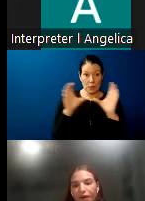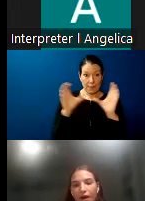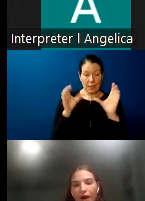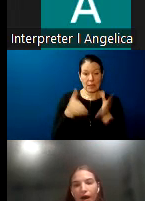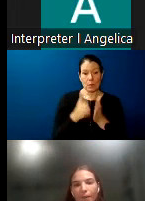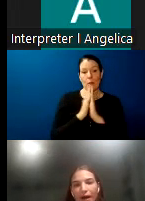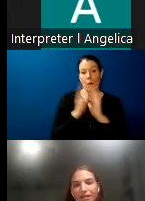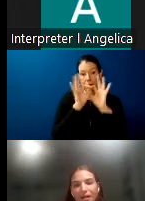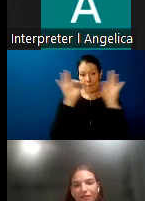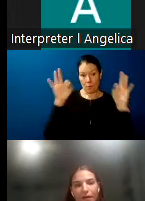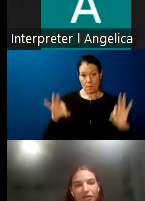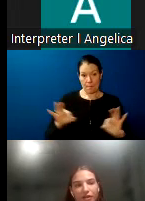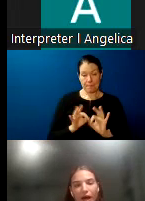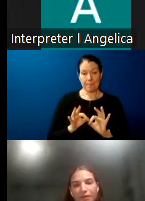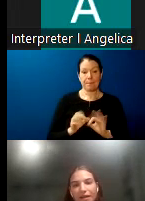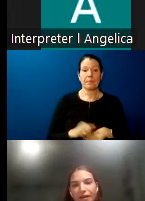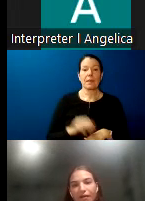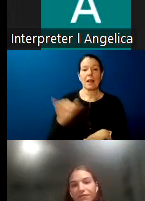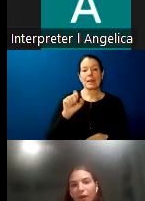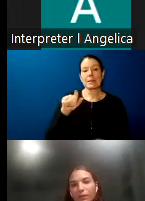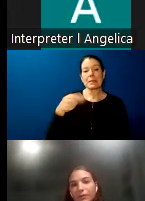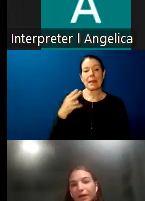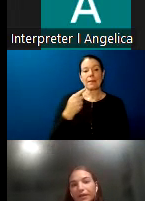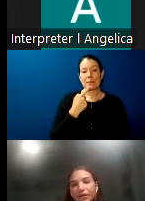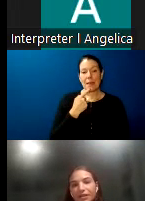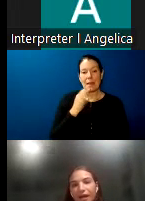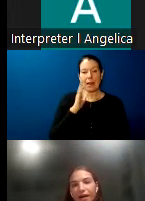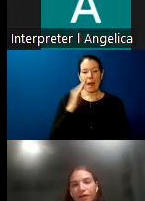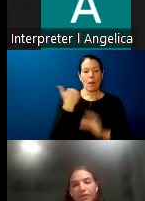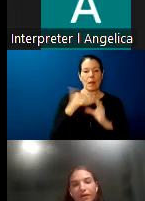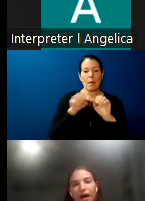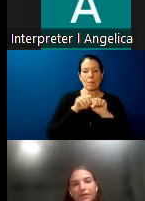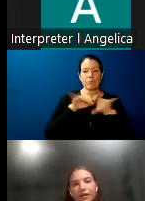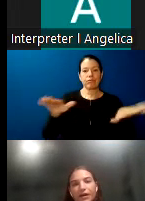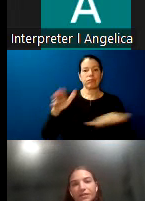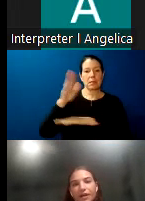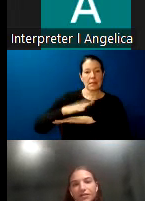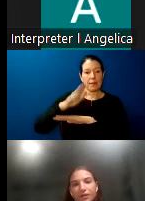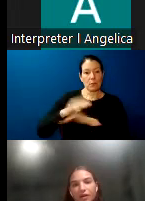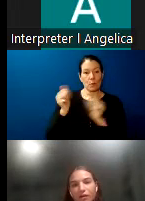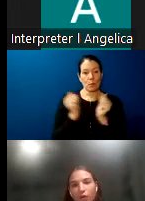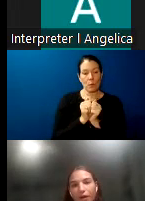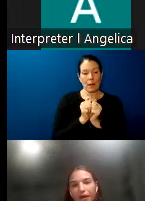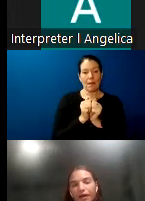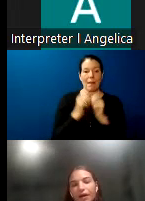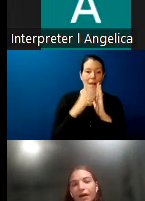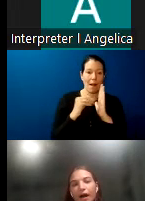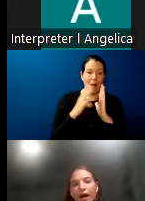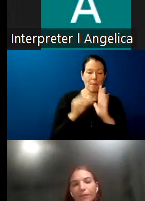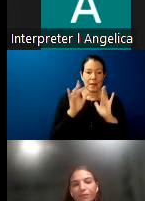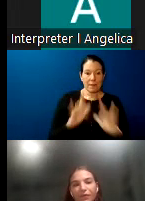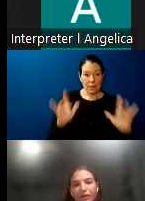form. As Stephanie mentioned, I'll be sending out a follow-up email later today with a copy of today's video